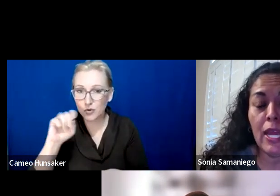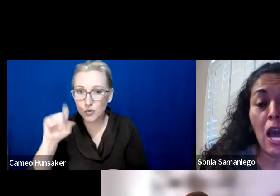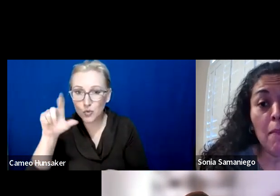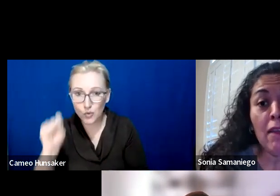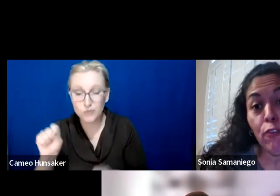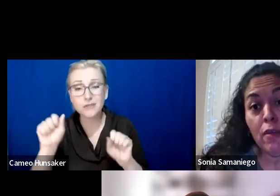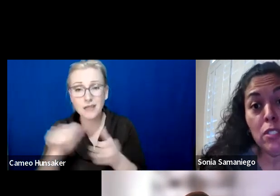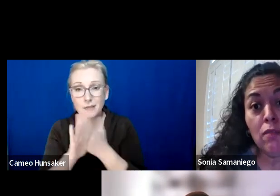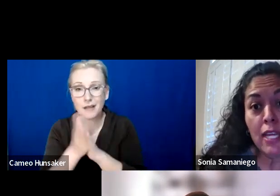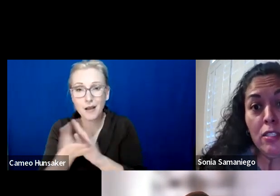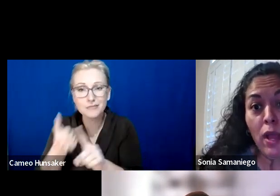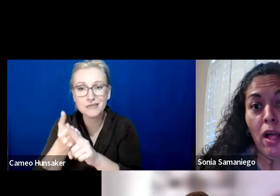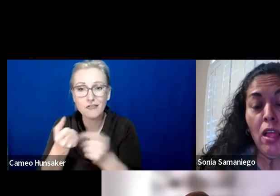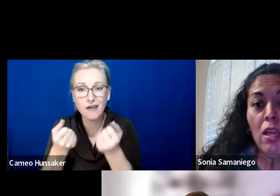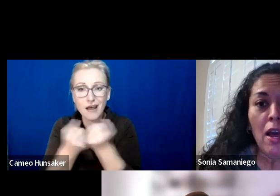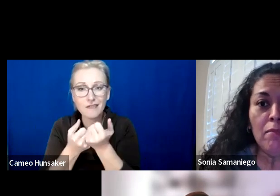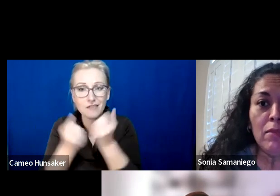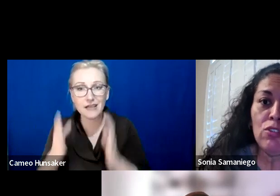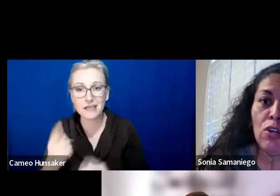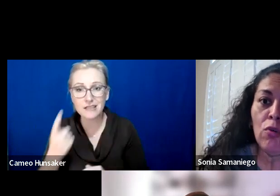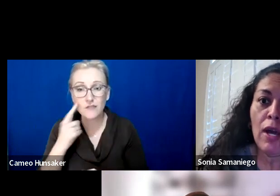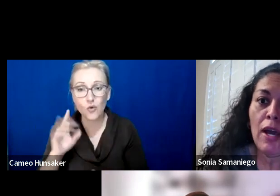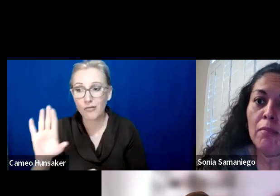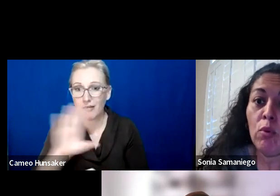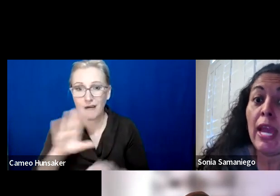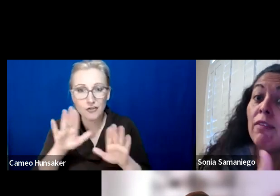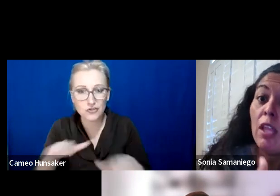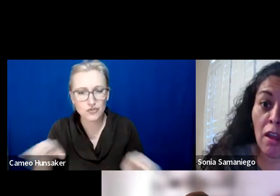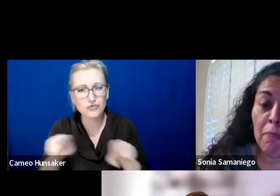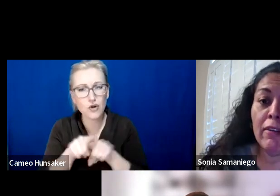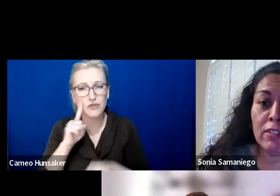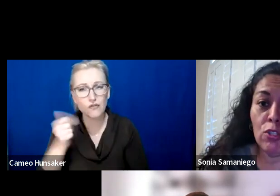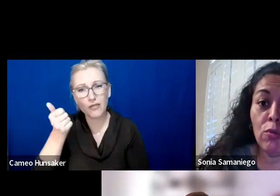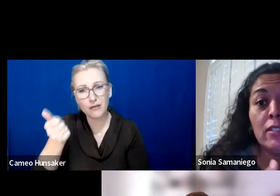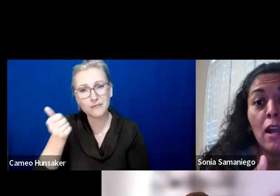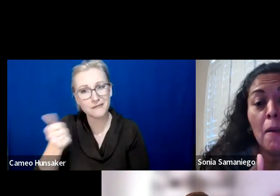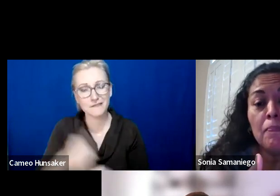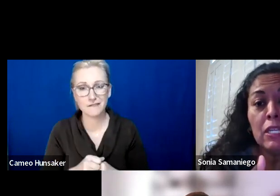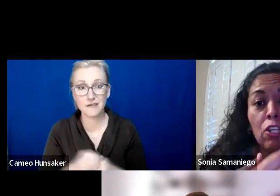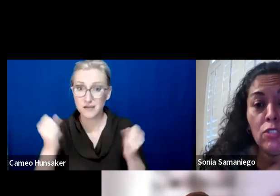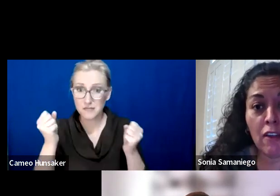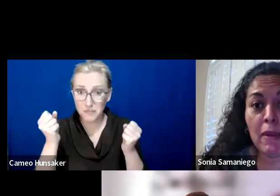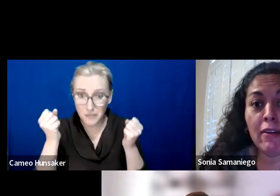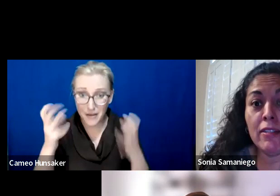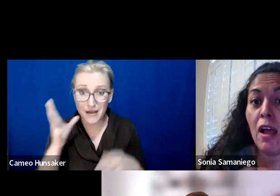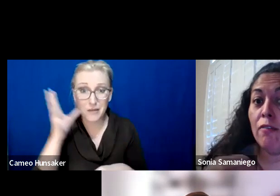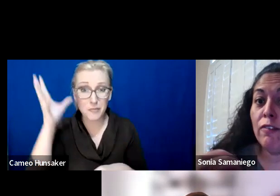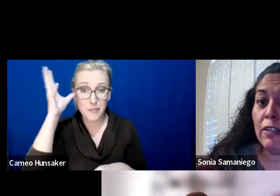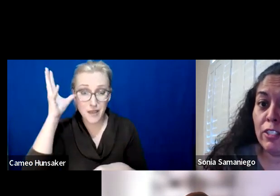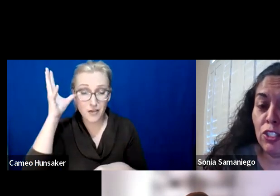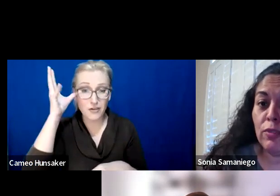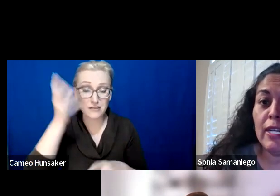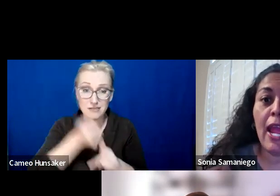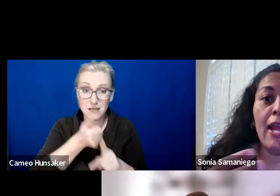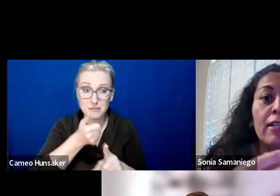their children, and for themselves as well. And so we have a lot of parents who are deaf parents